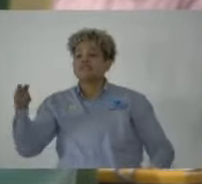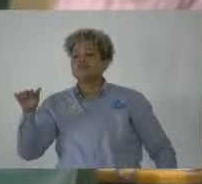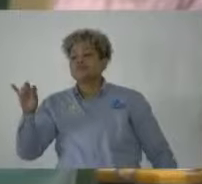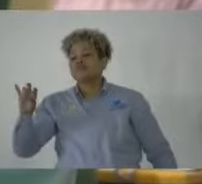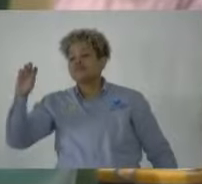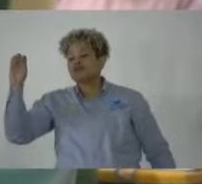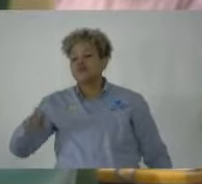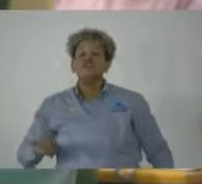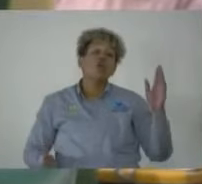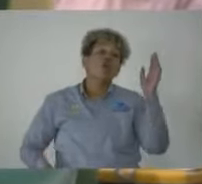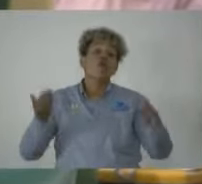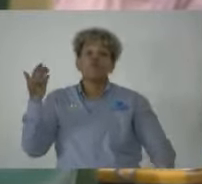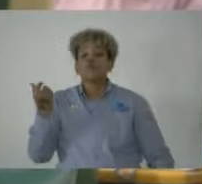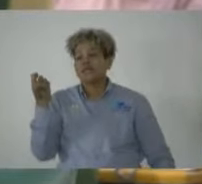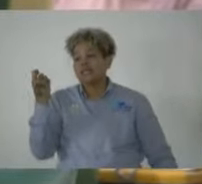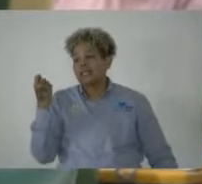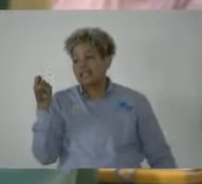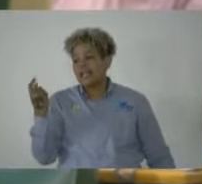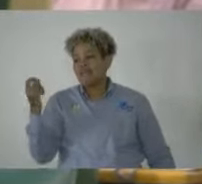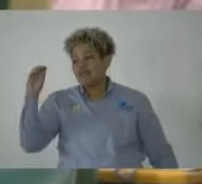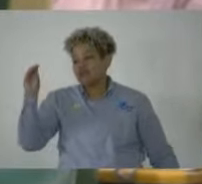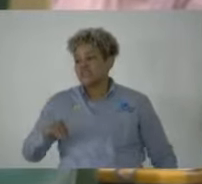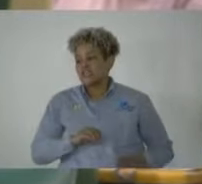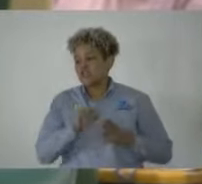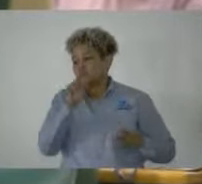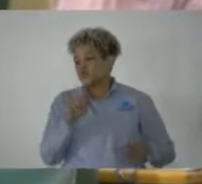16.7% to 11% in